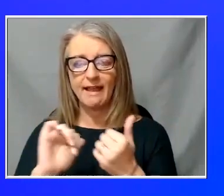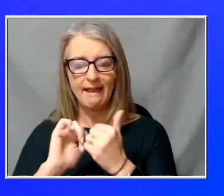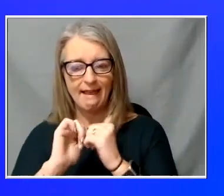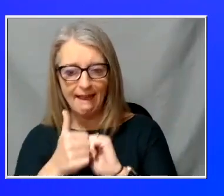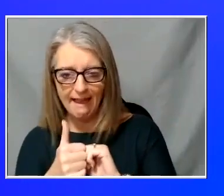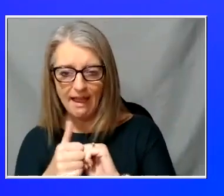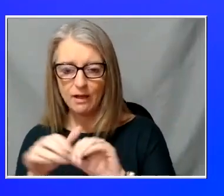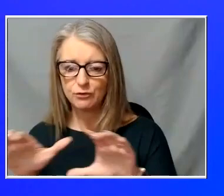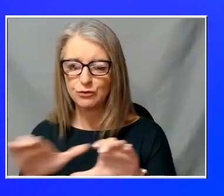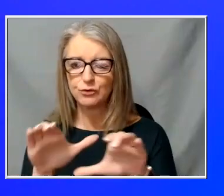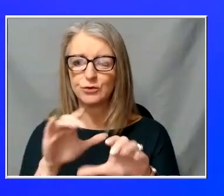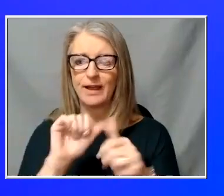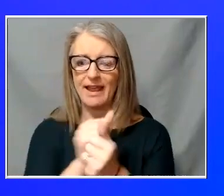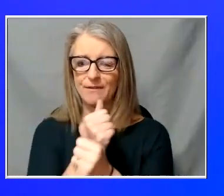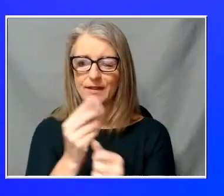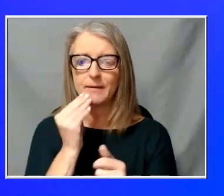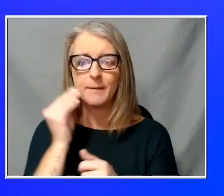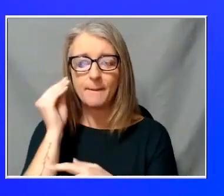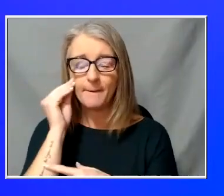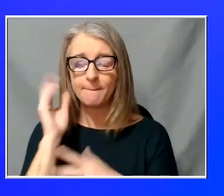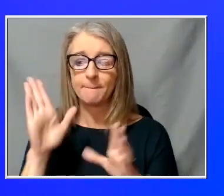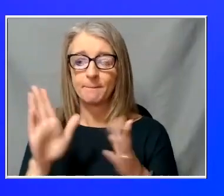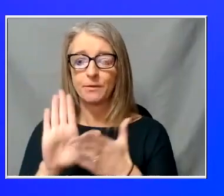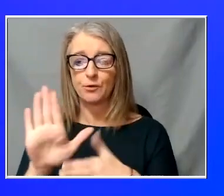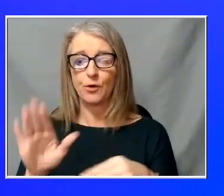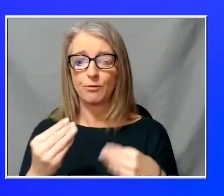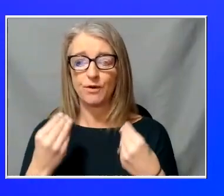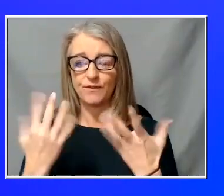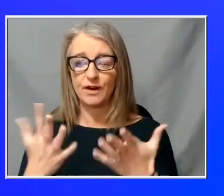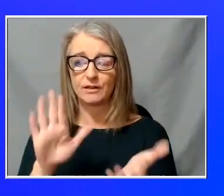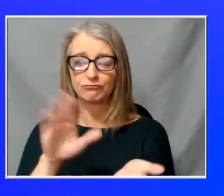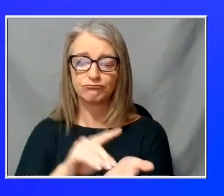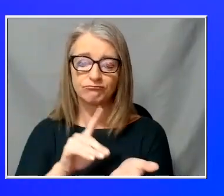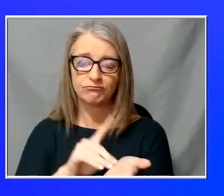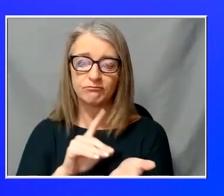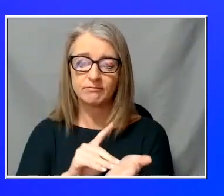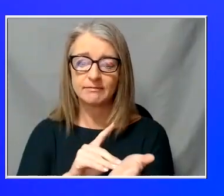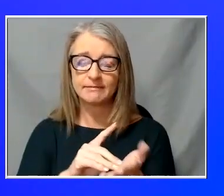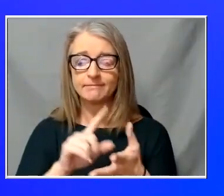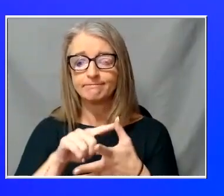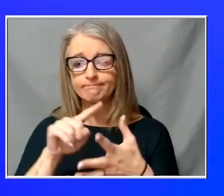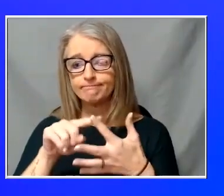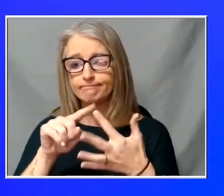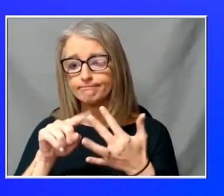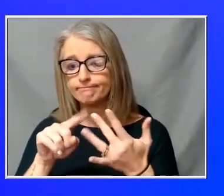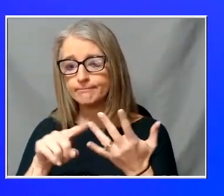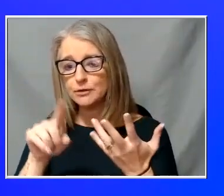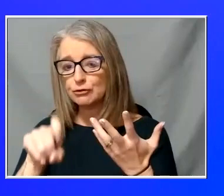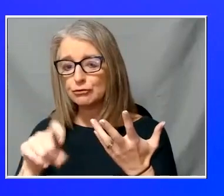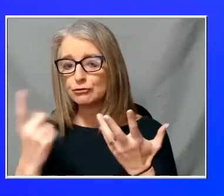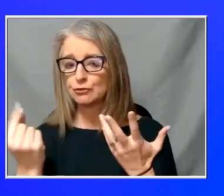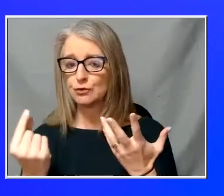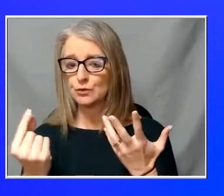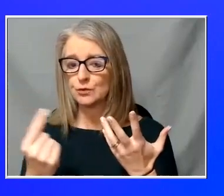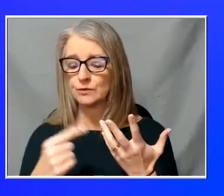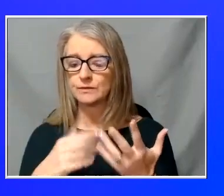at home, right? So your provider, your doctor give you what should you do, give you that plan.